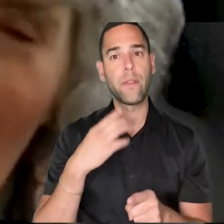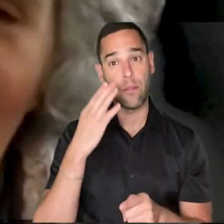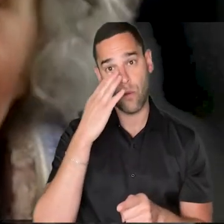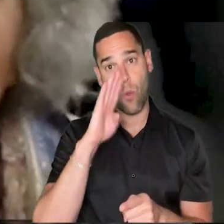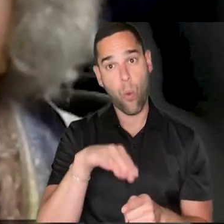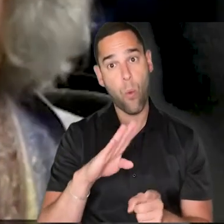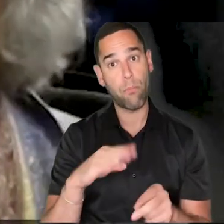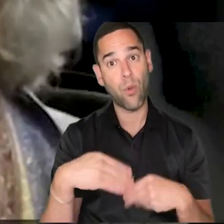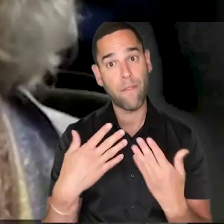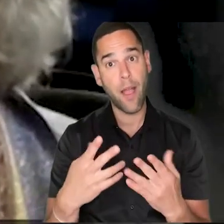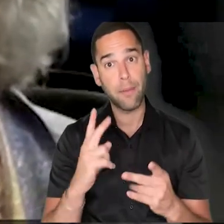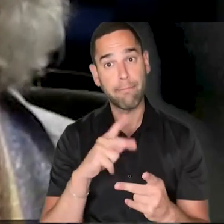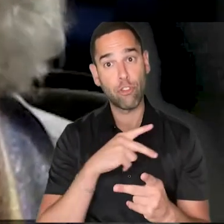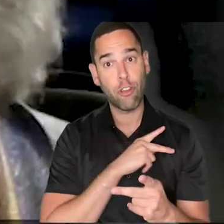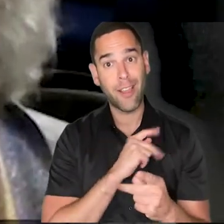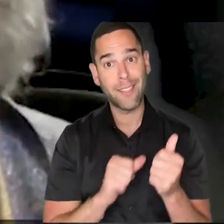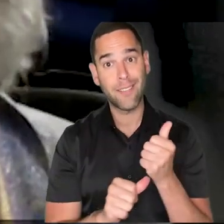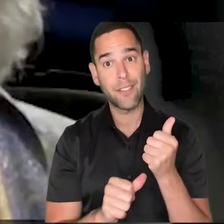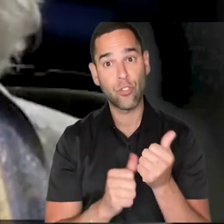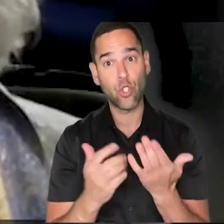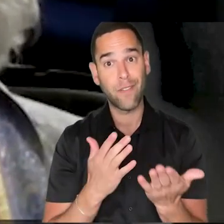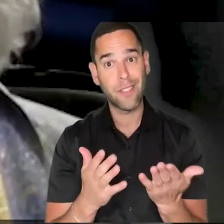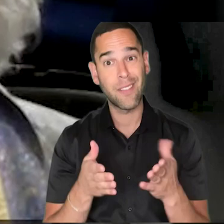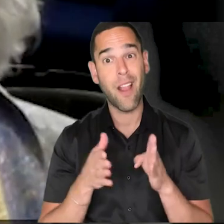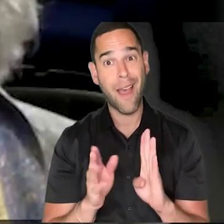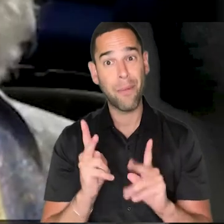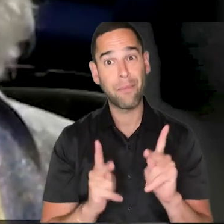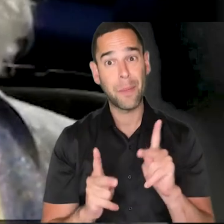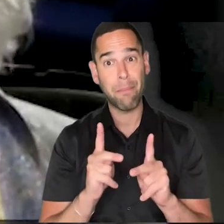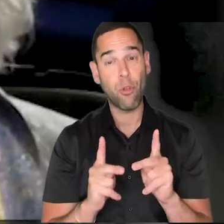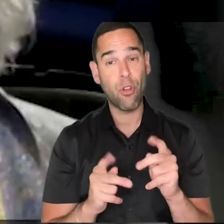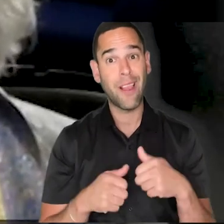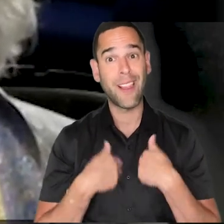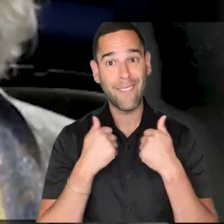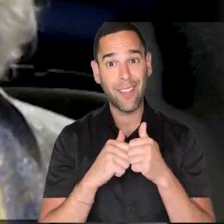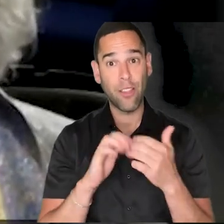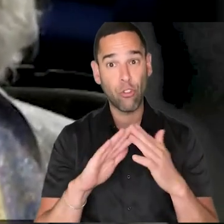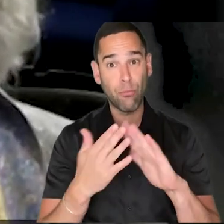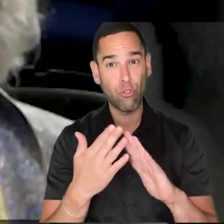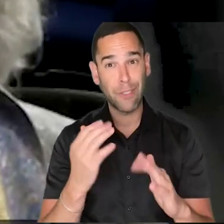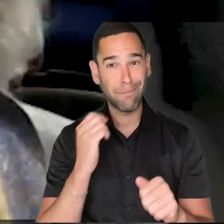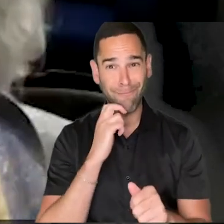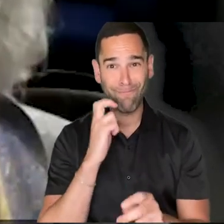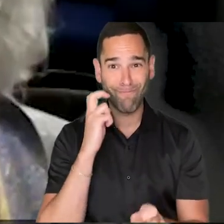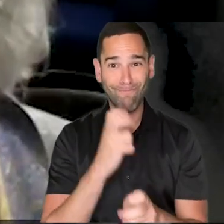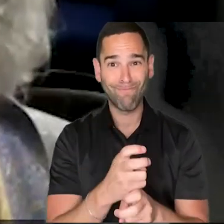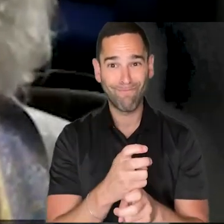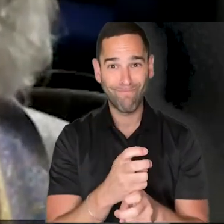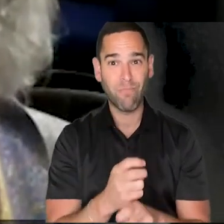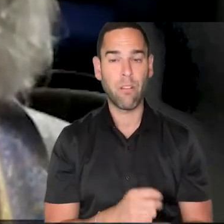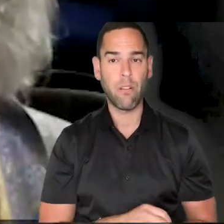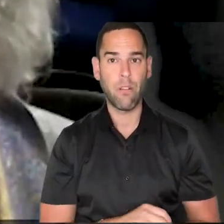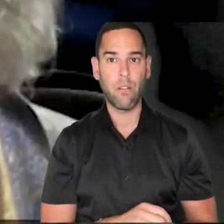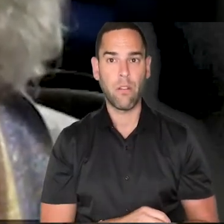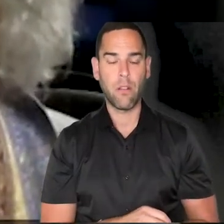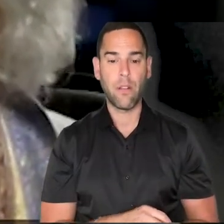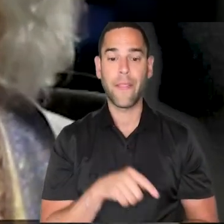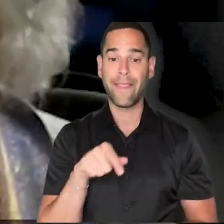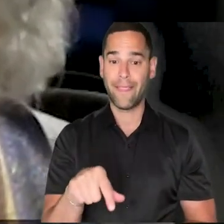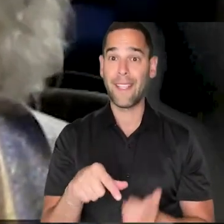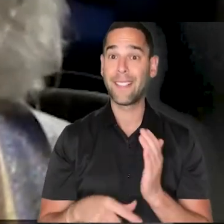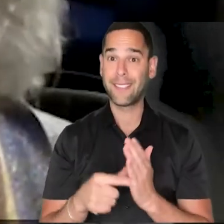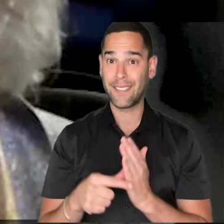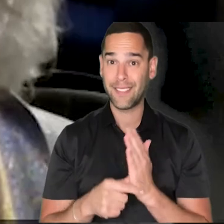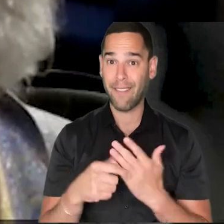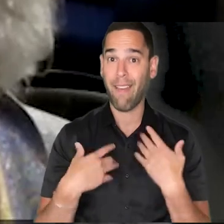know that providing the personal assistance services to allow people to live in the community is really, really hard.